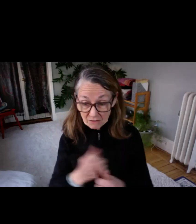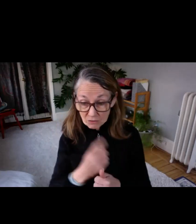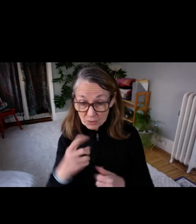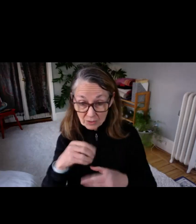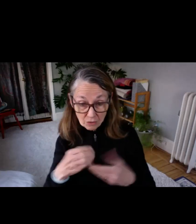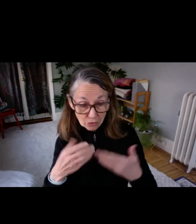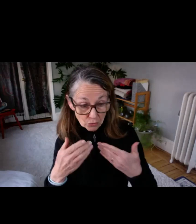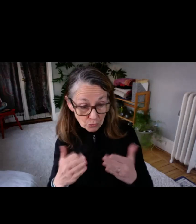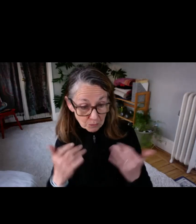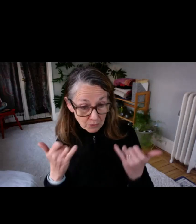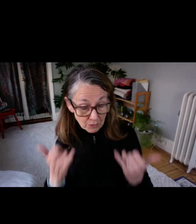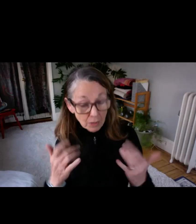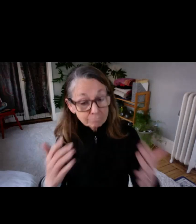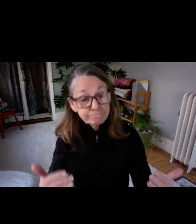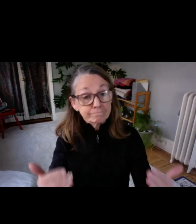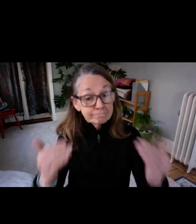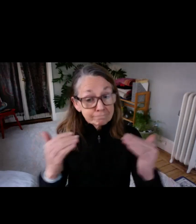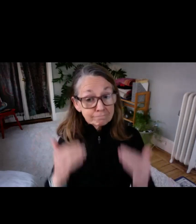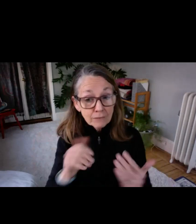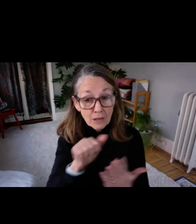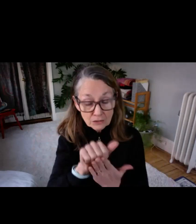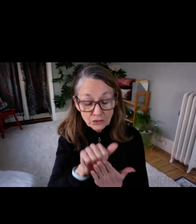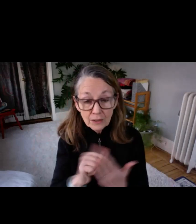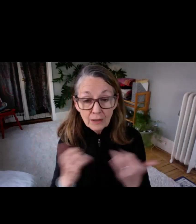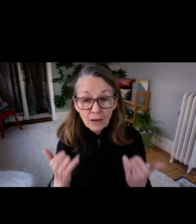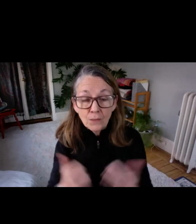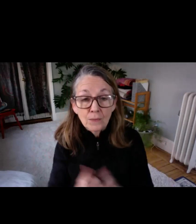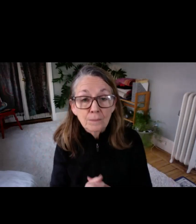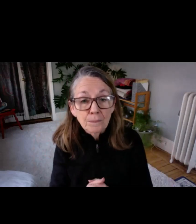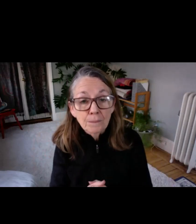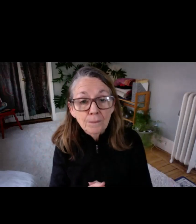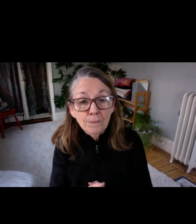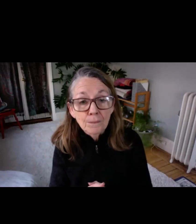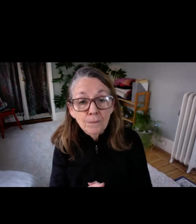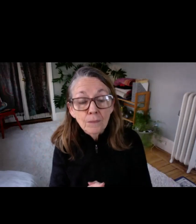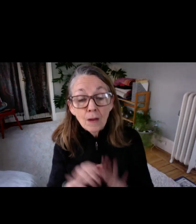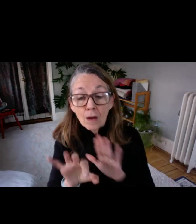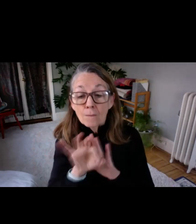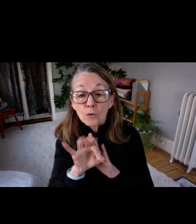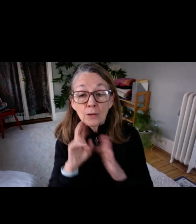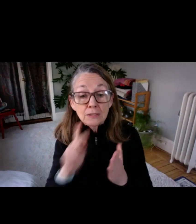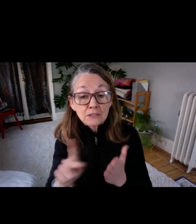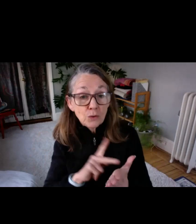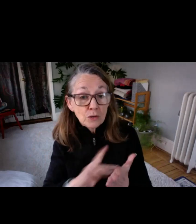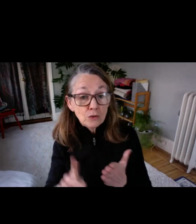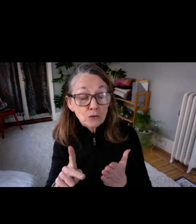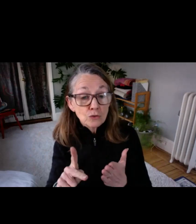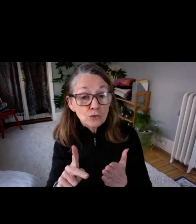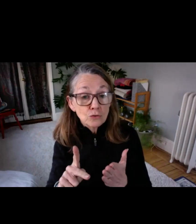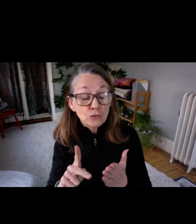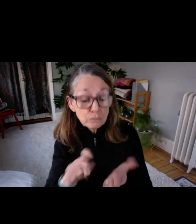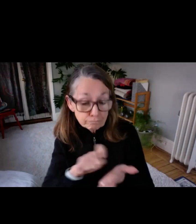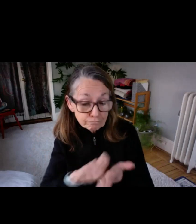can move on to the next step of the agenda, which is to appoint a secretary to record the meeting minute.